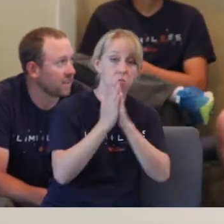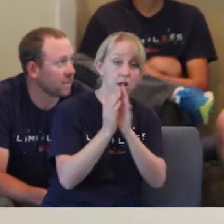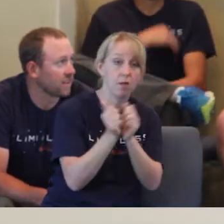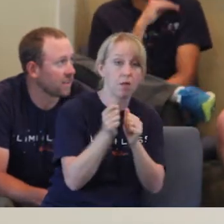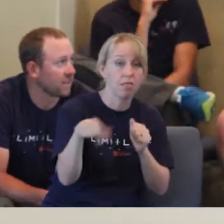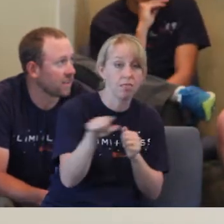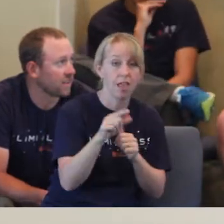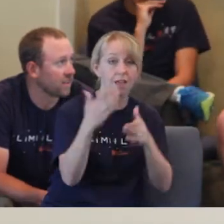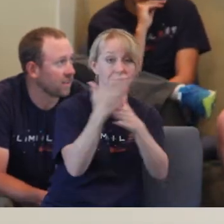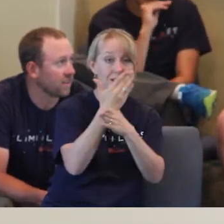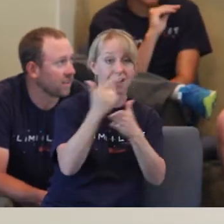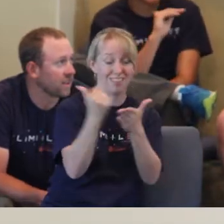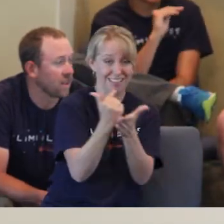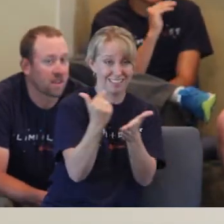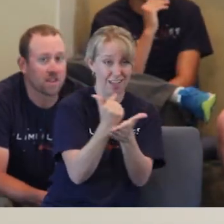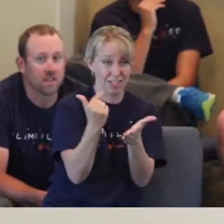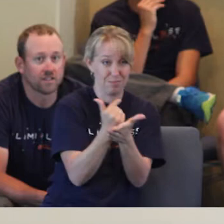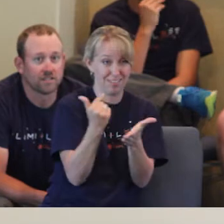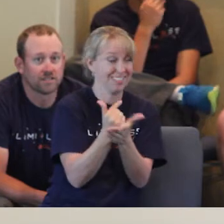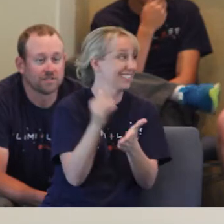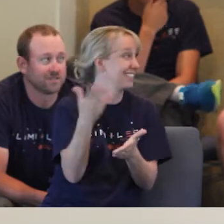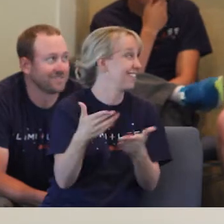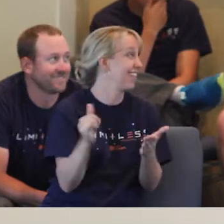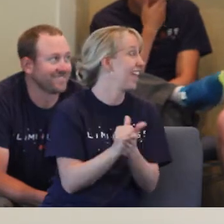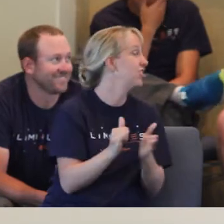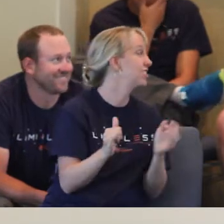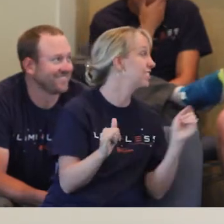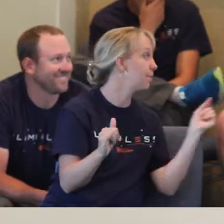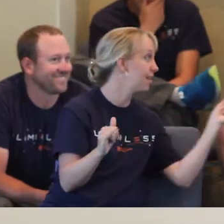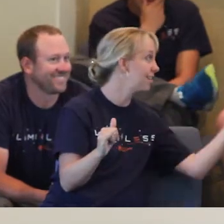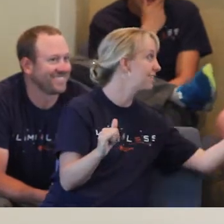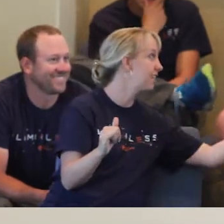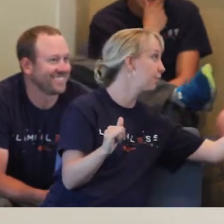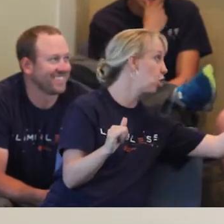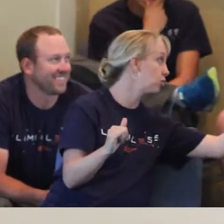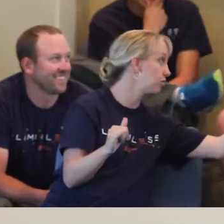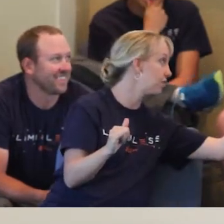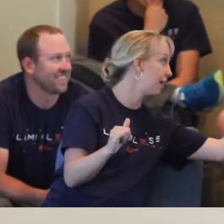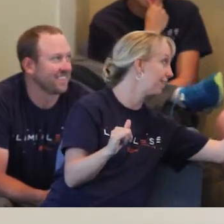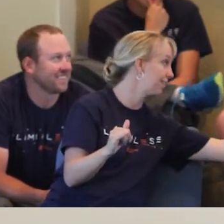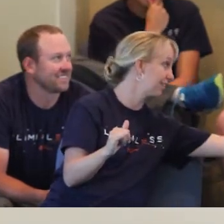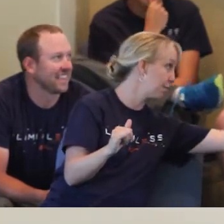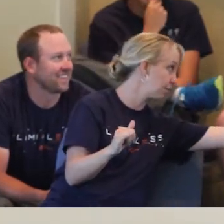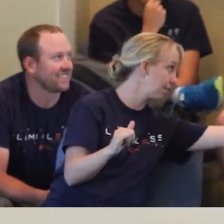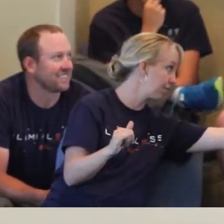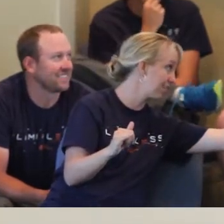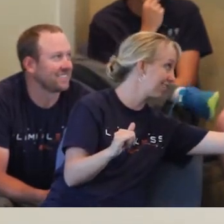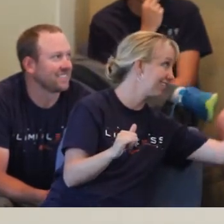people and like asking if I could pray with them and like sharing the gospel and stuff like that. So